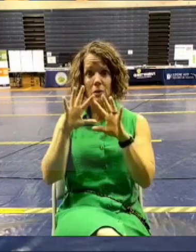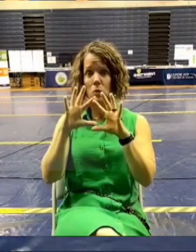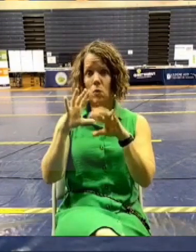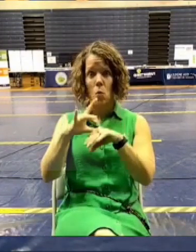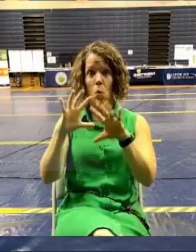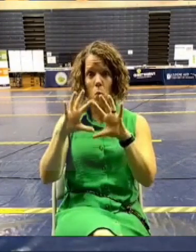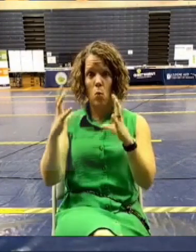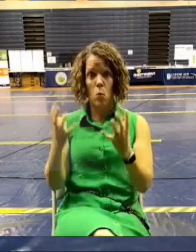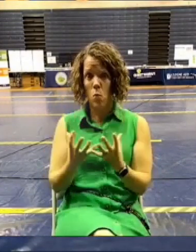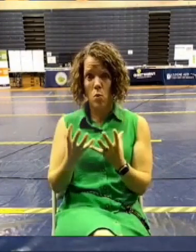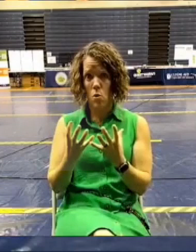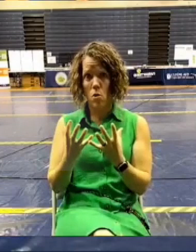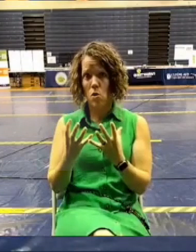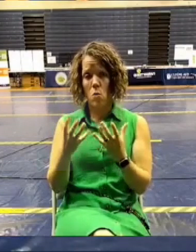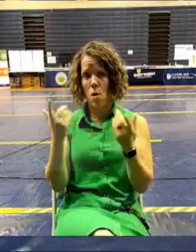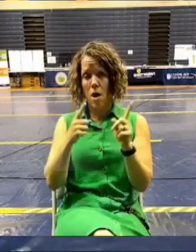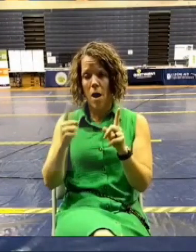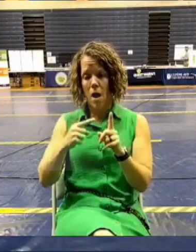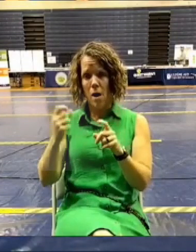the world. So